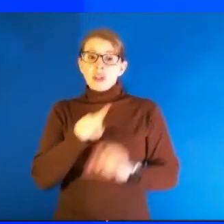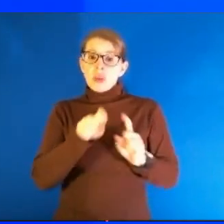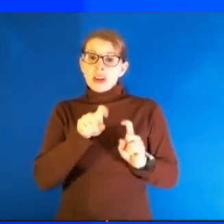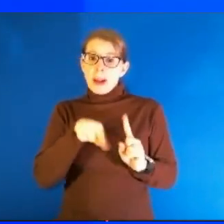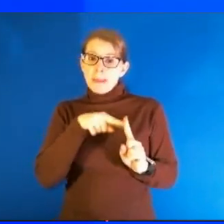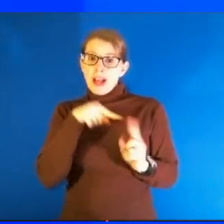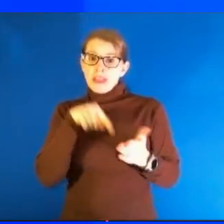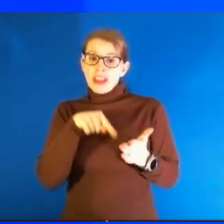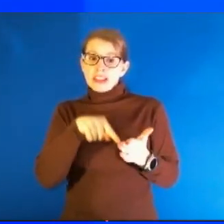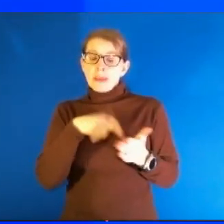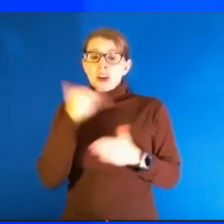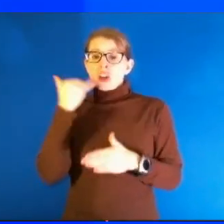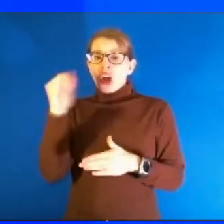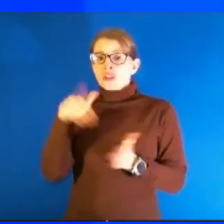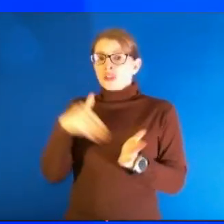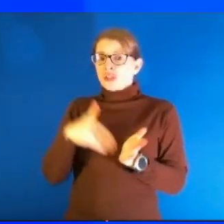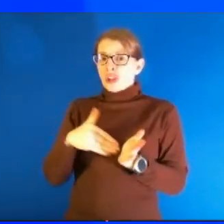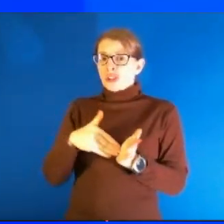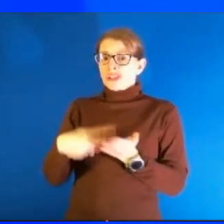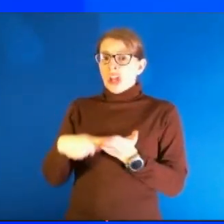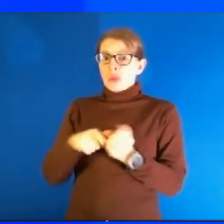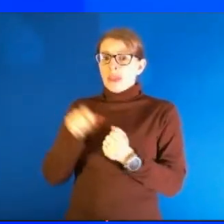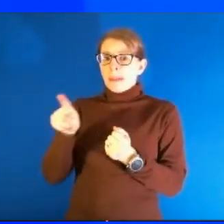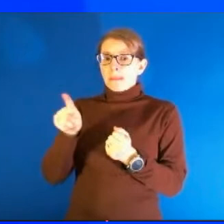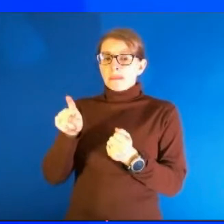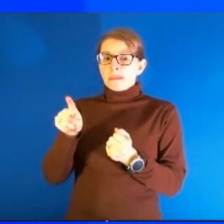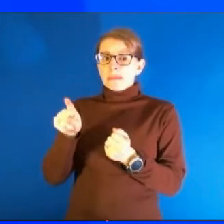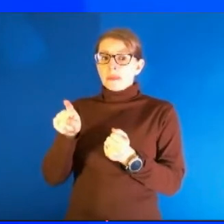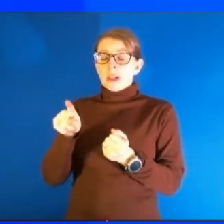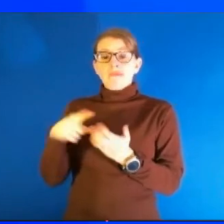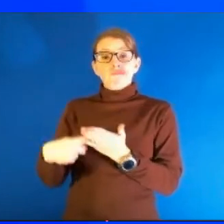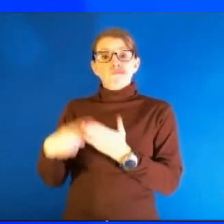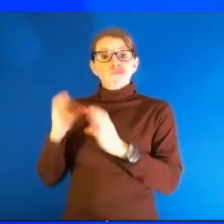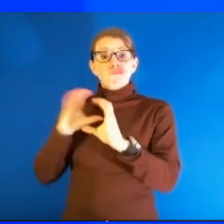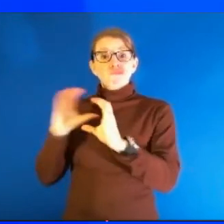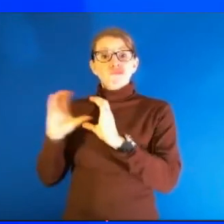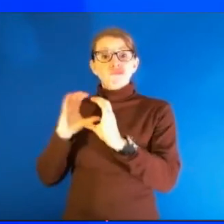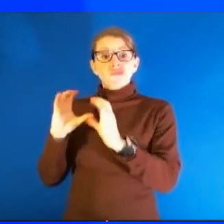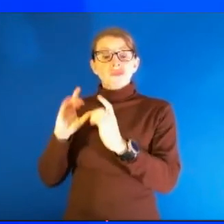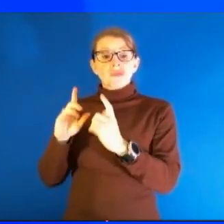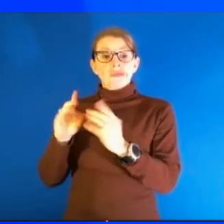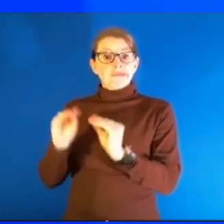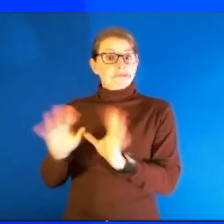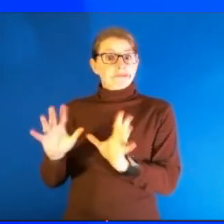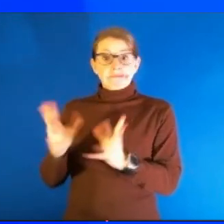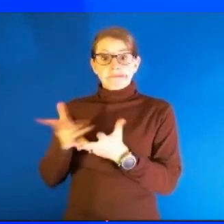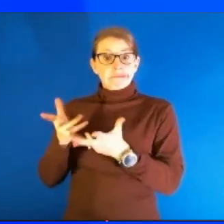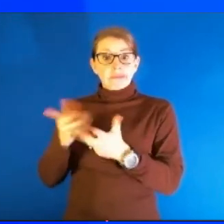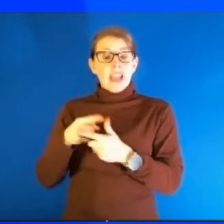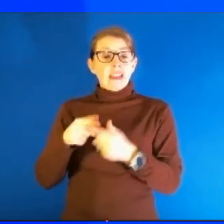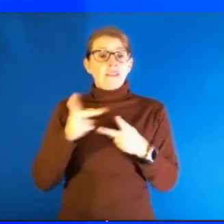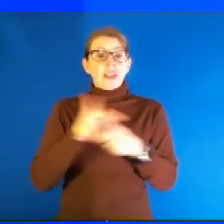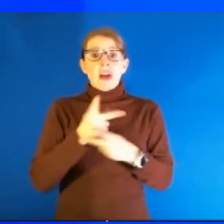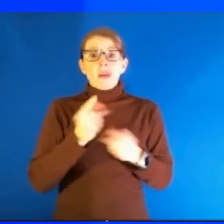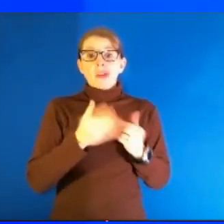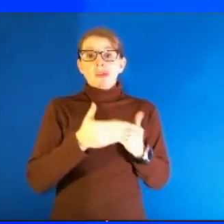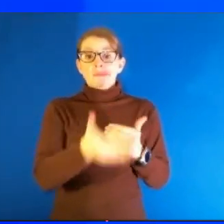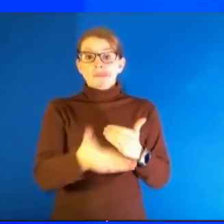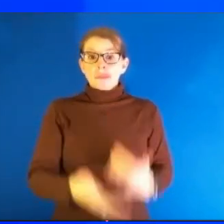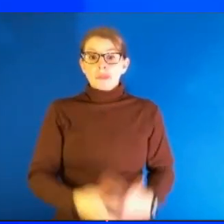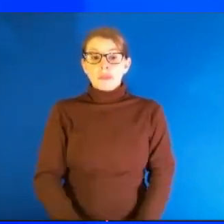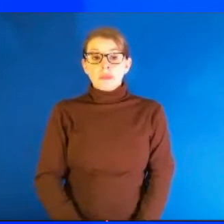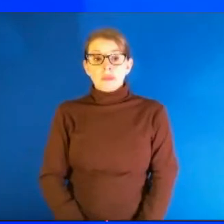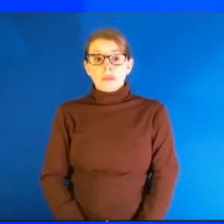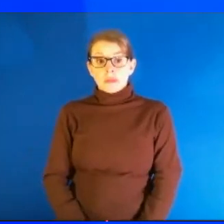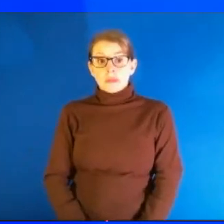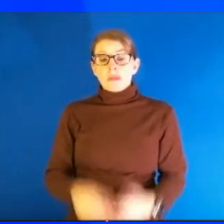call your doctor and talk to him or her. And then we're going to have a conversation and we'll clear it up and then we'll figure out what to do and move it along. That's what would